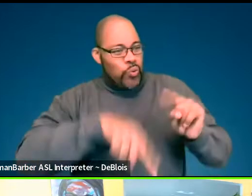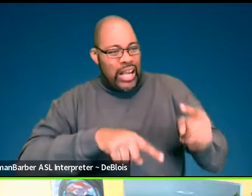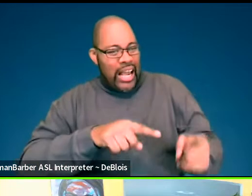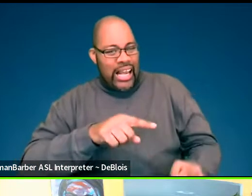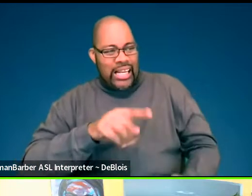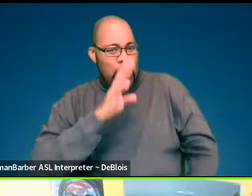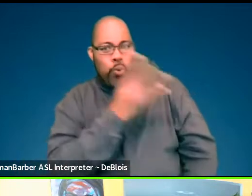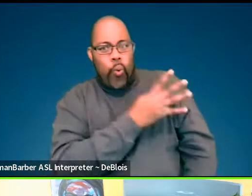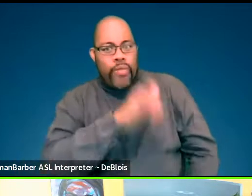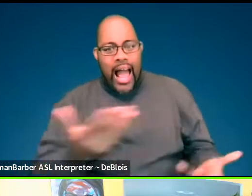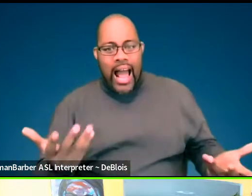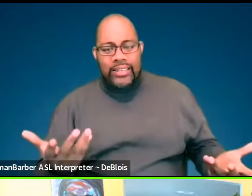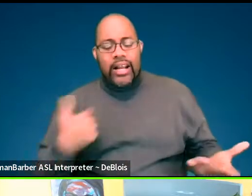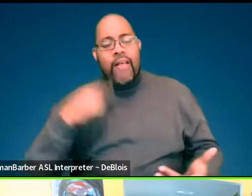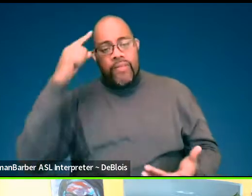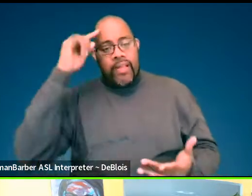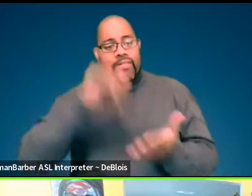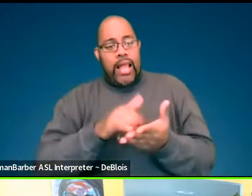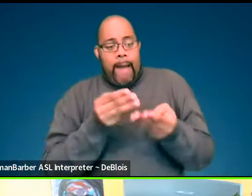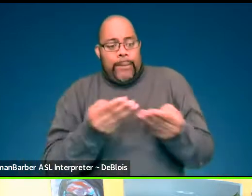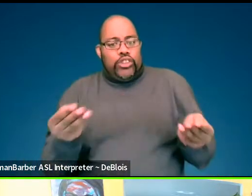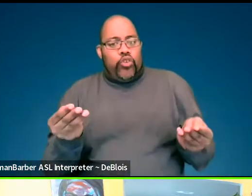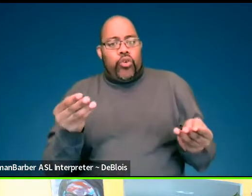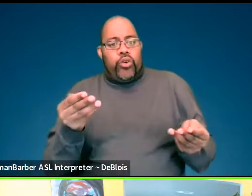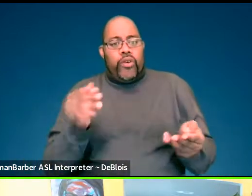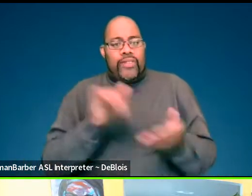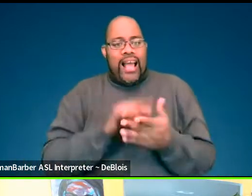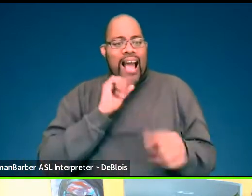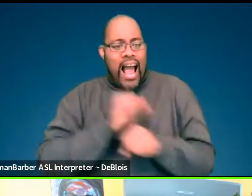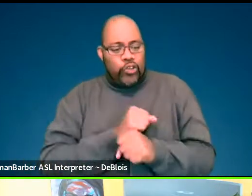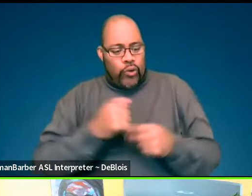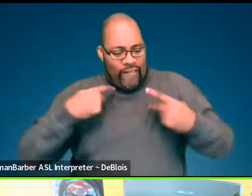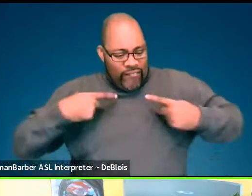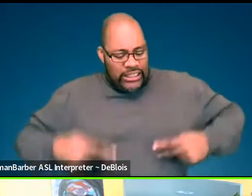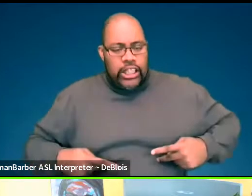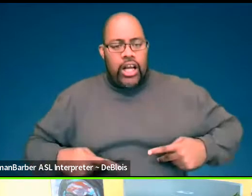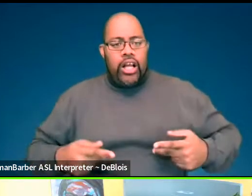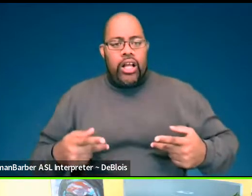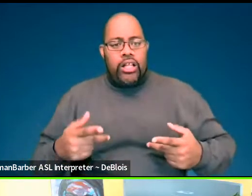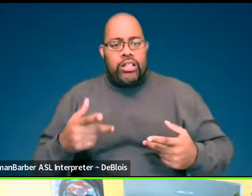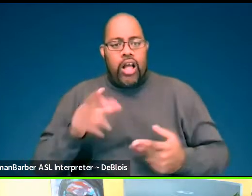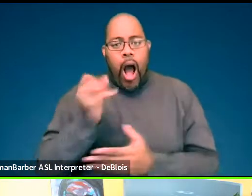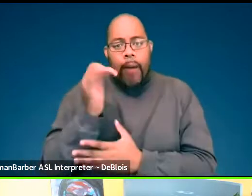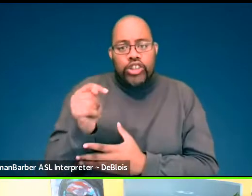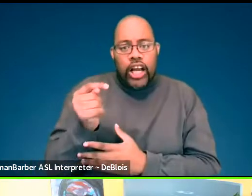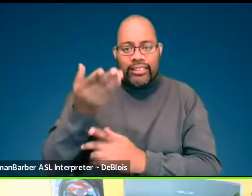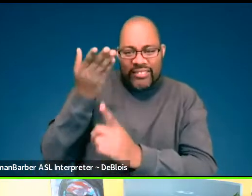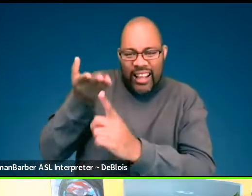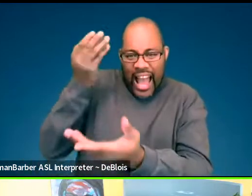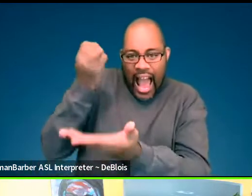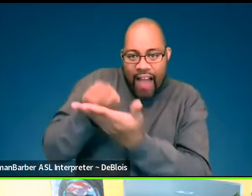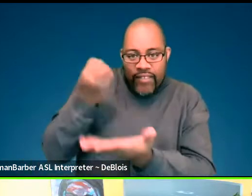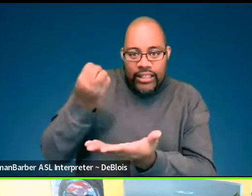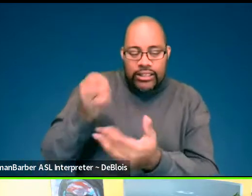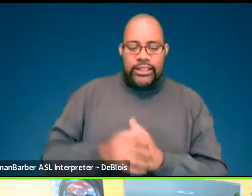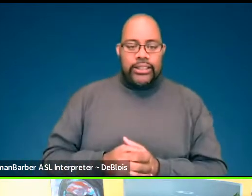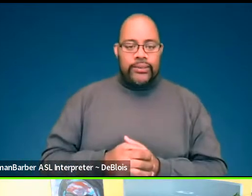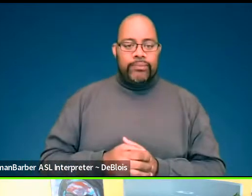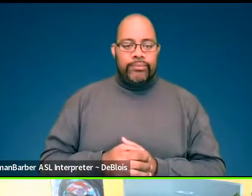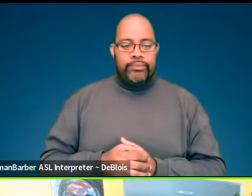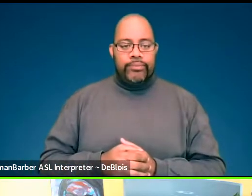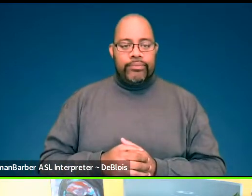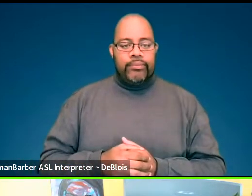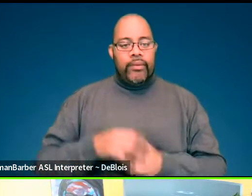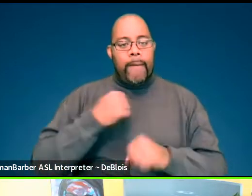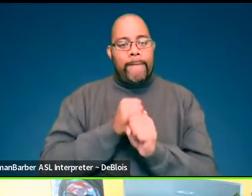that. So I think like the materiality, like the actual physical objects themselves,